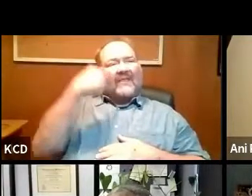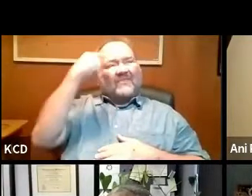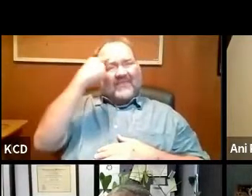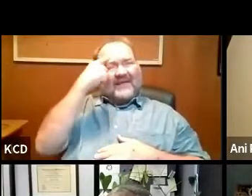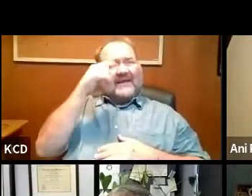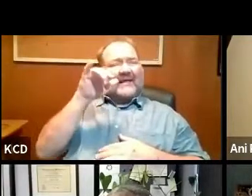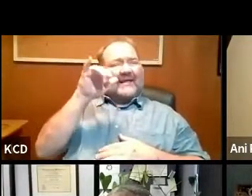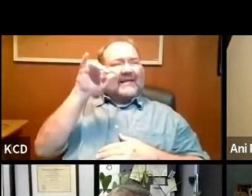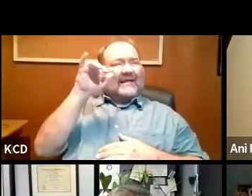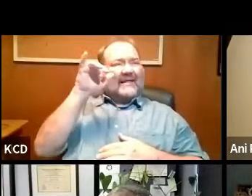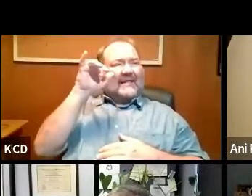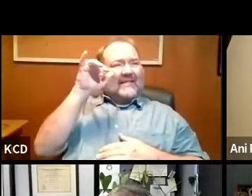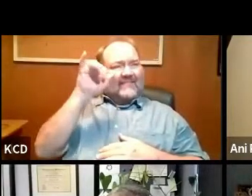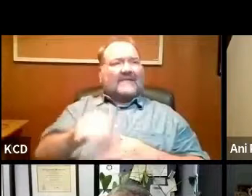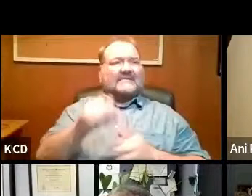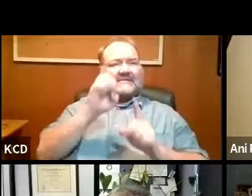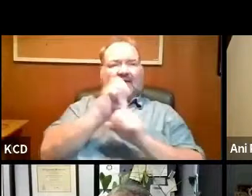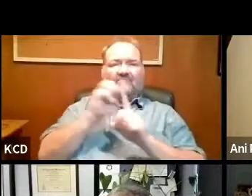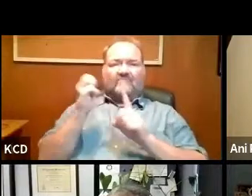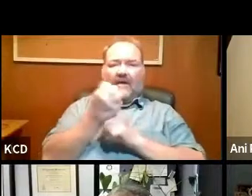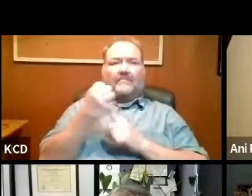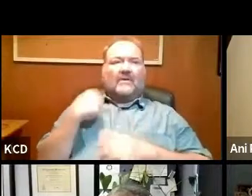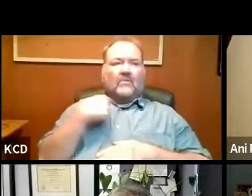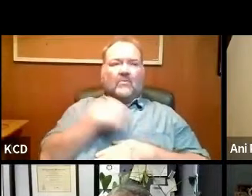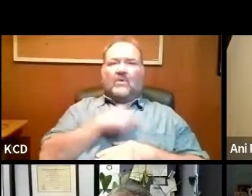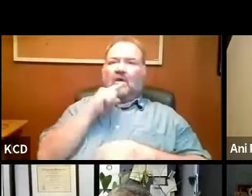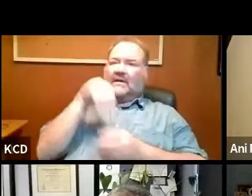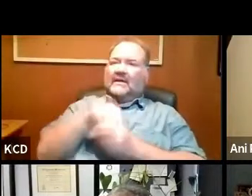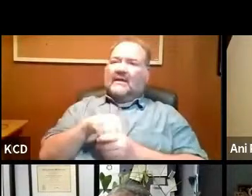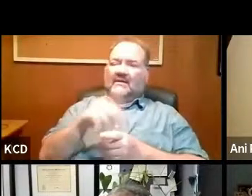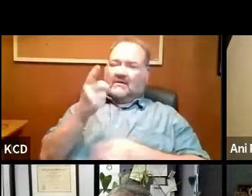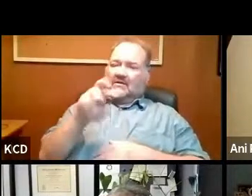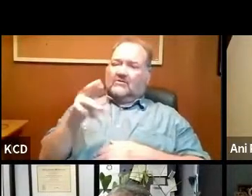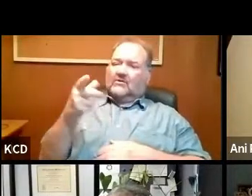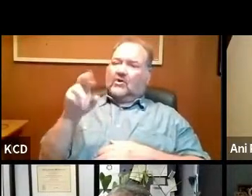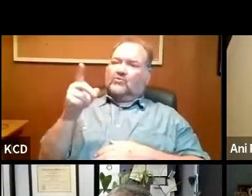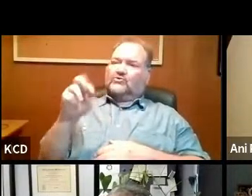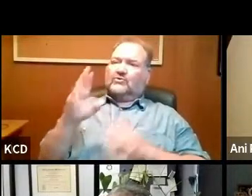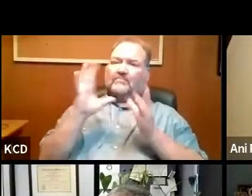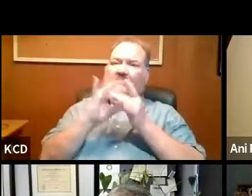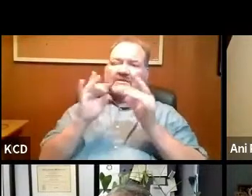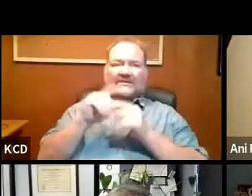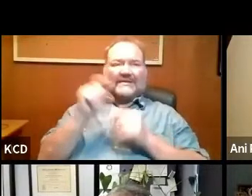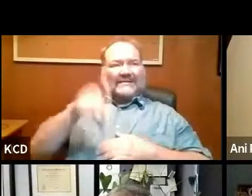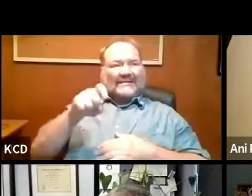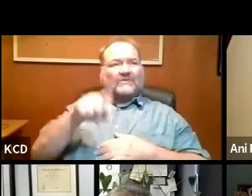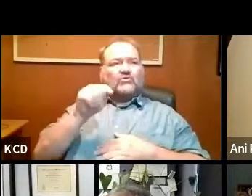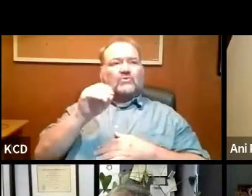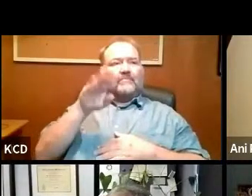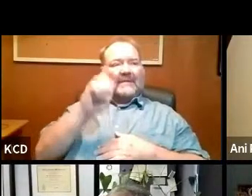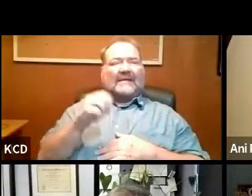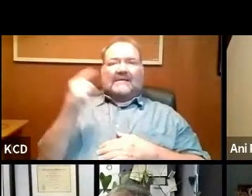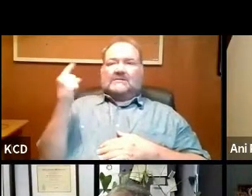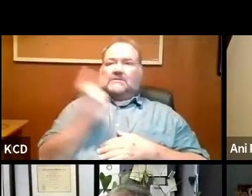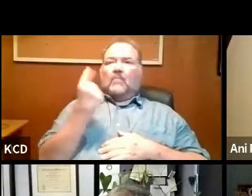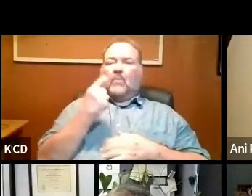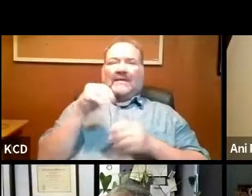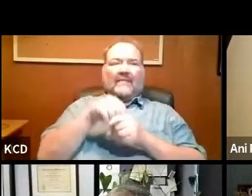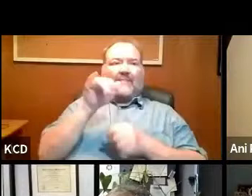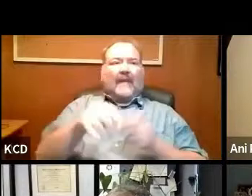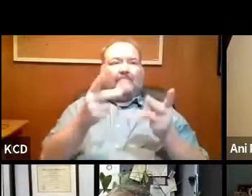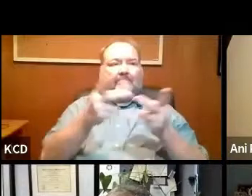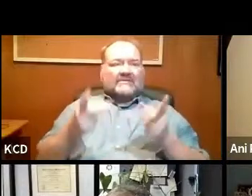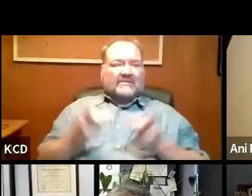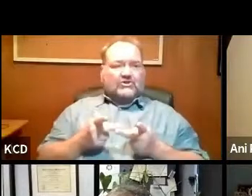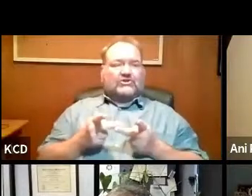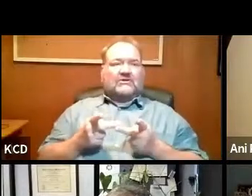that's the environment that we're in. And as Dr. Gocher mentioned, there needs to be someone in that position.